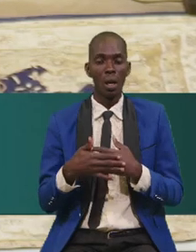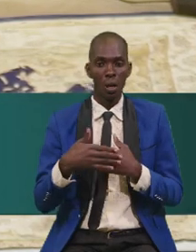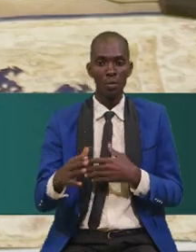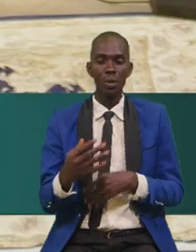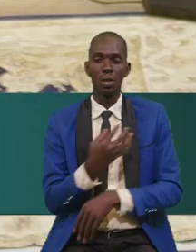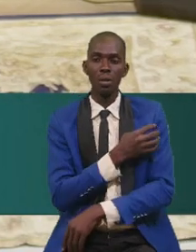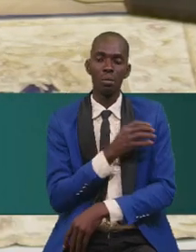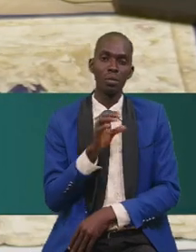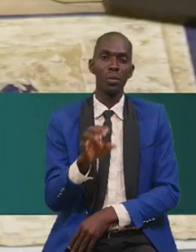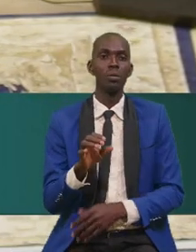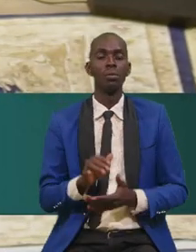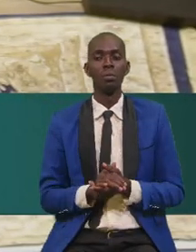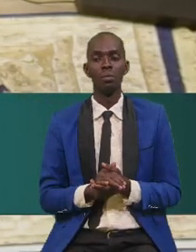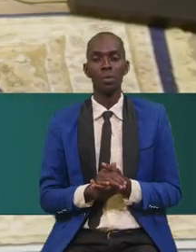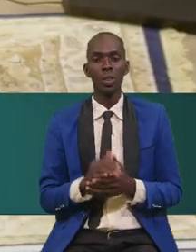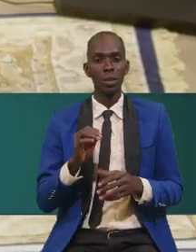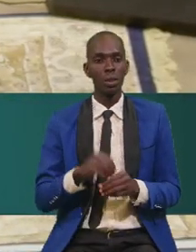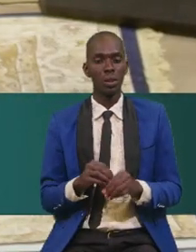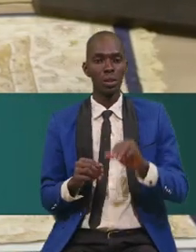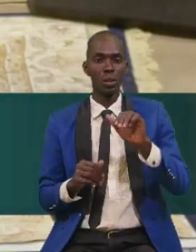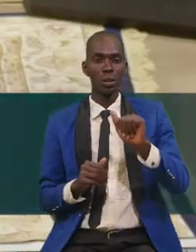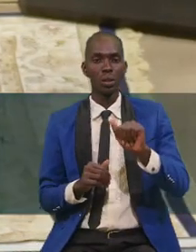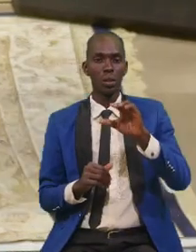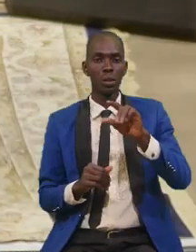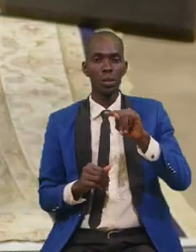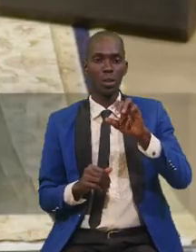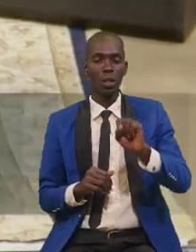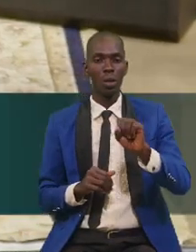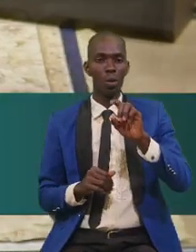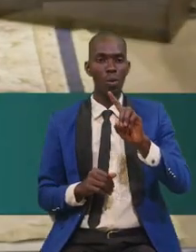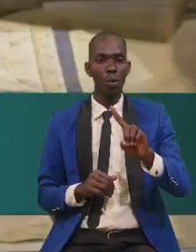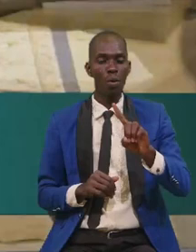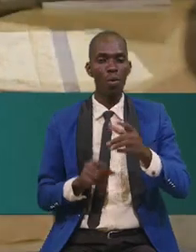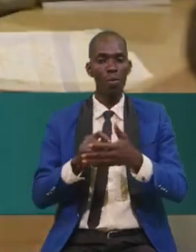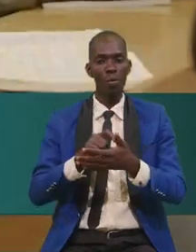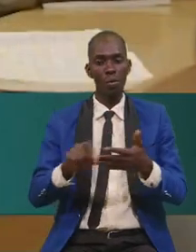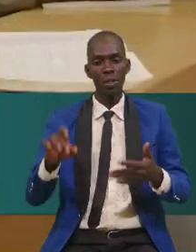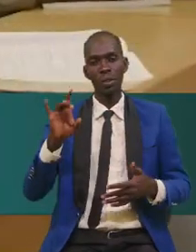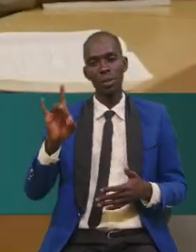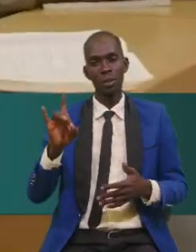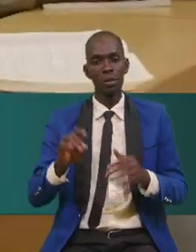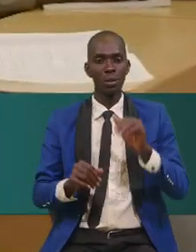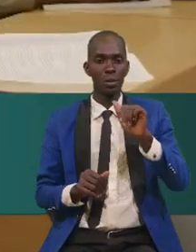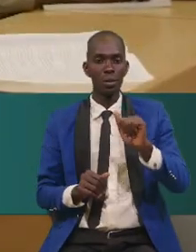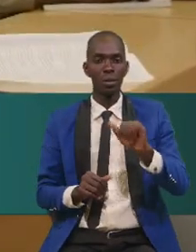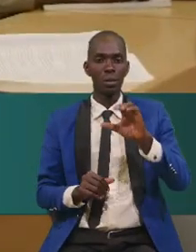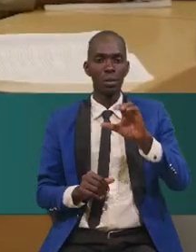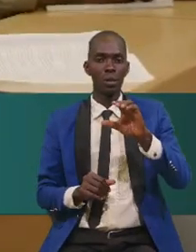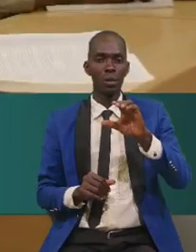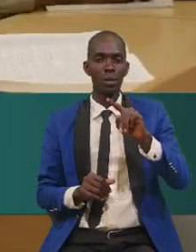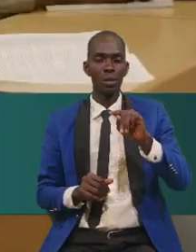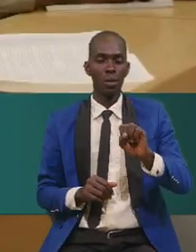Acts chapter 1, we're looking at verse 8. In Acts chapter 1, reading from